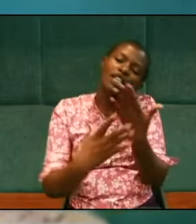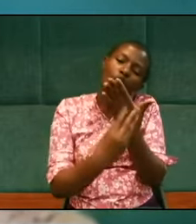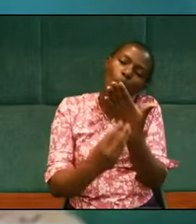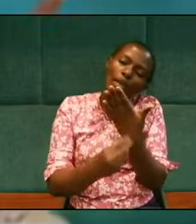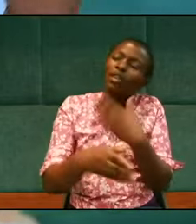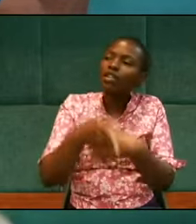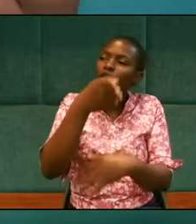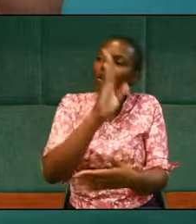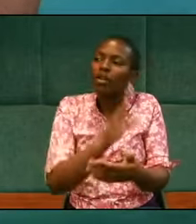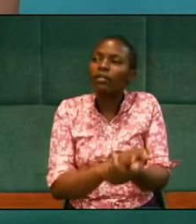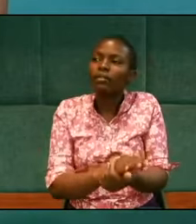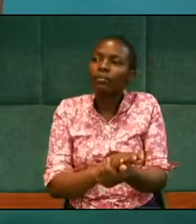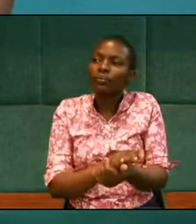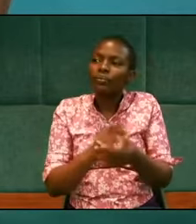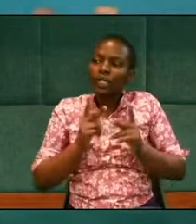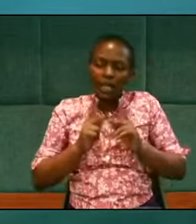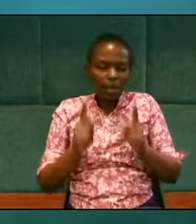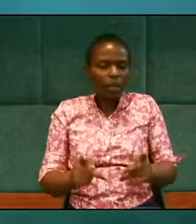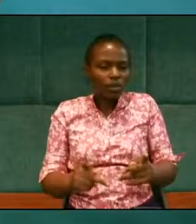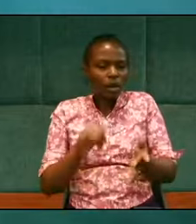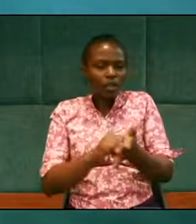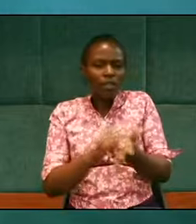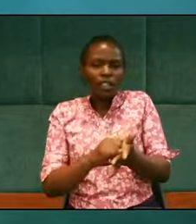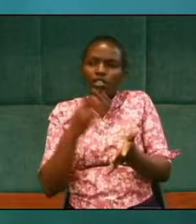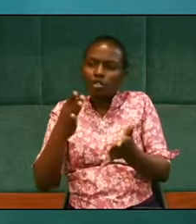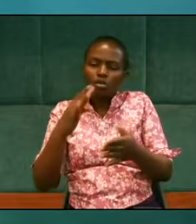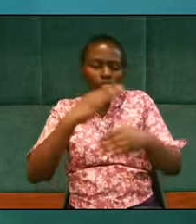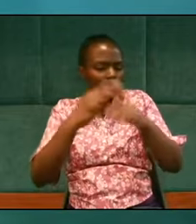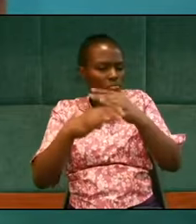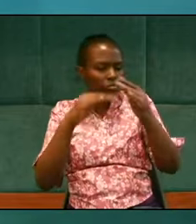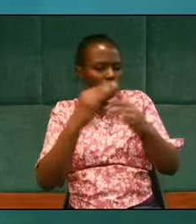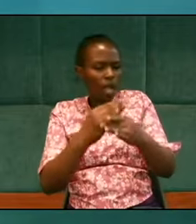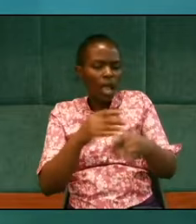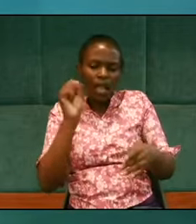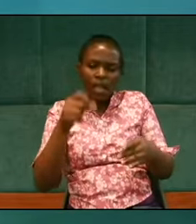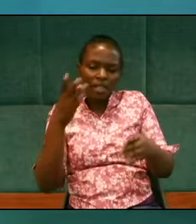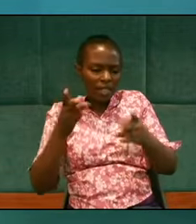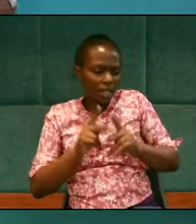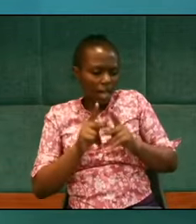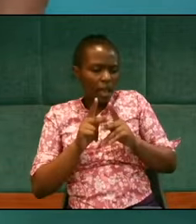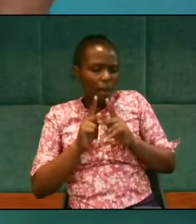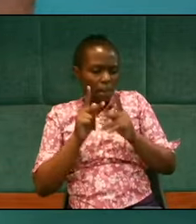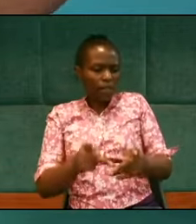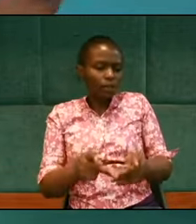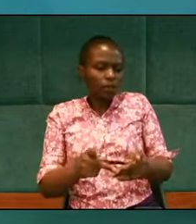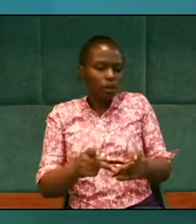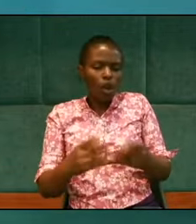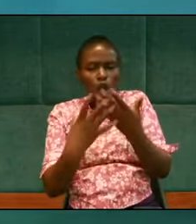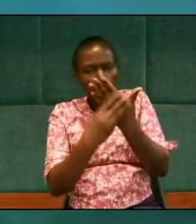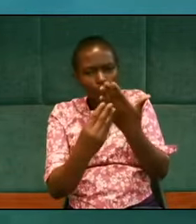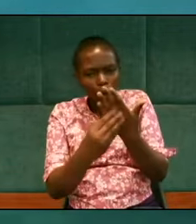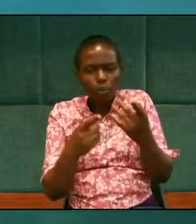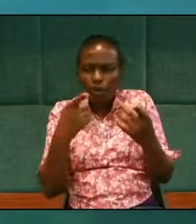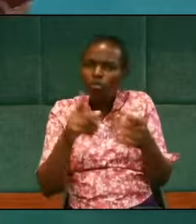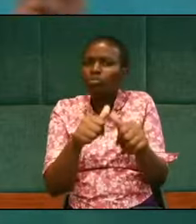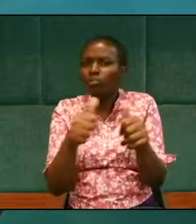dating, can the person compliment you mutually? Can the person help you produce godly